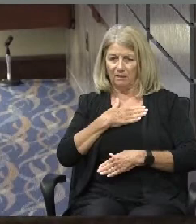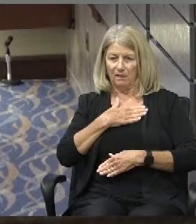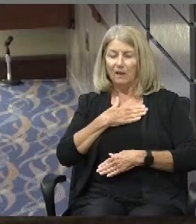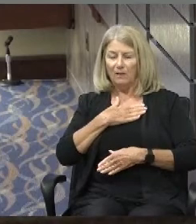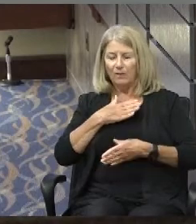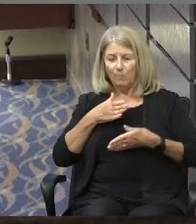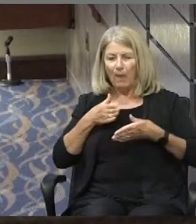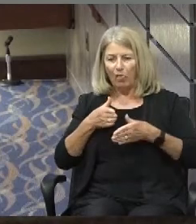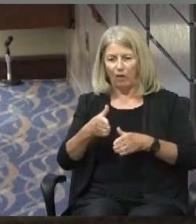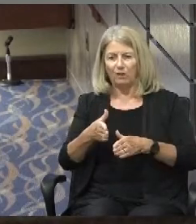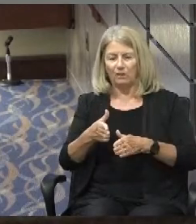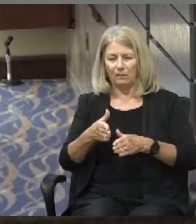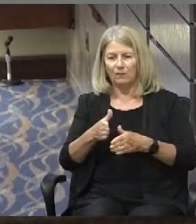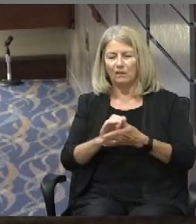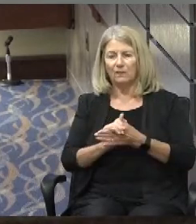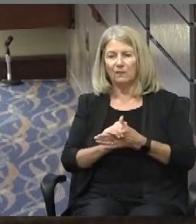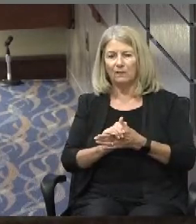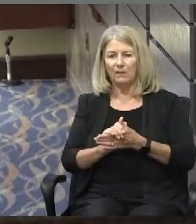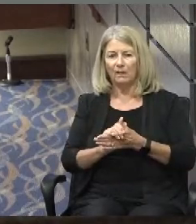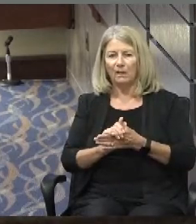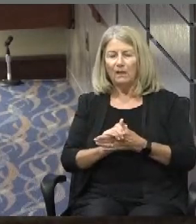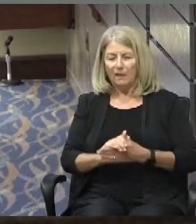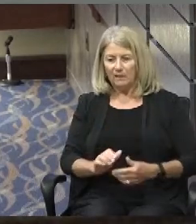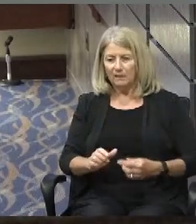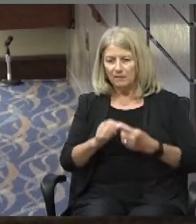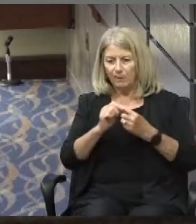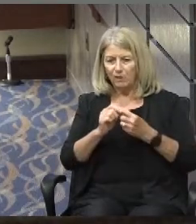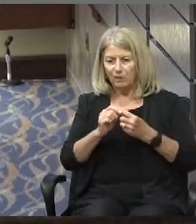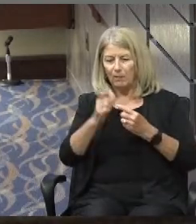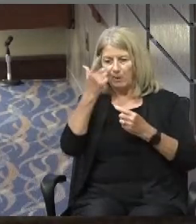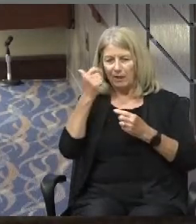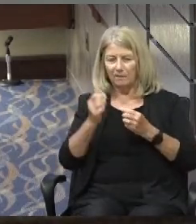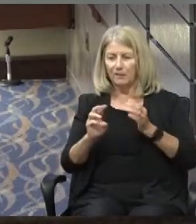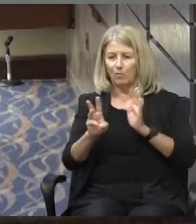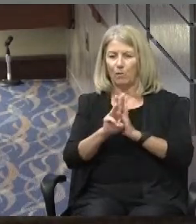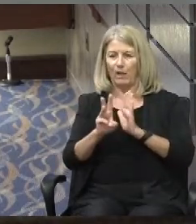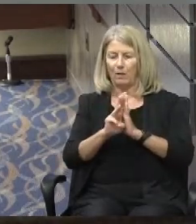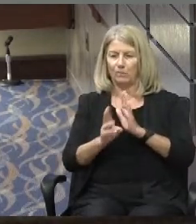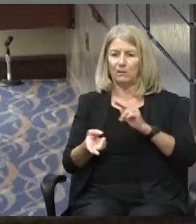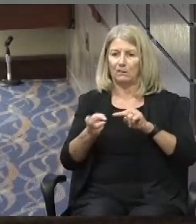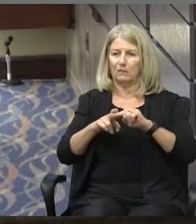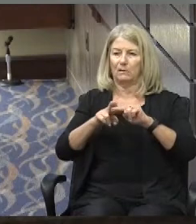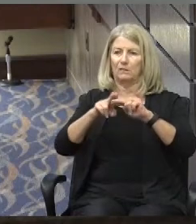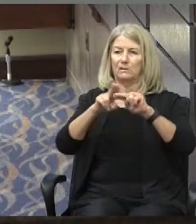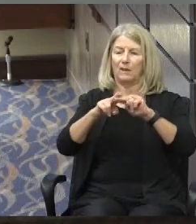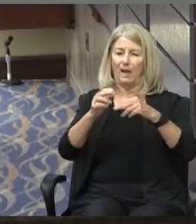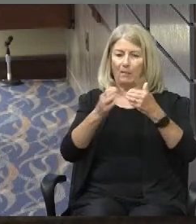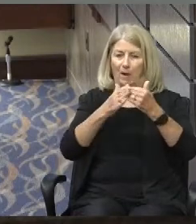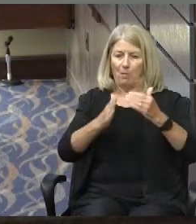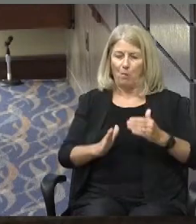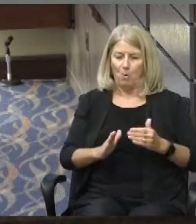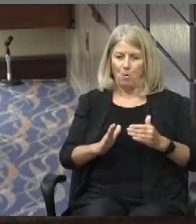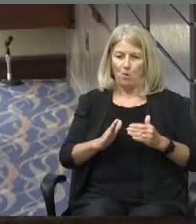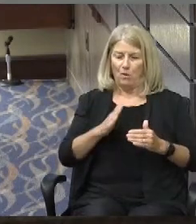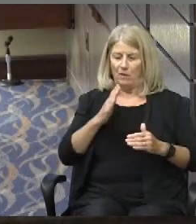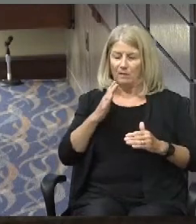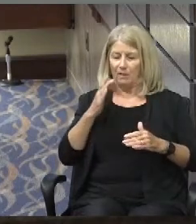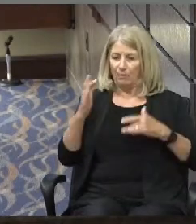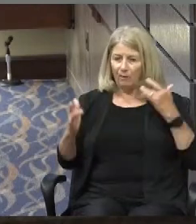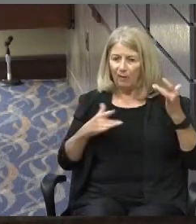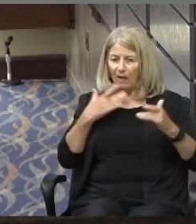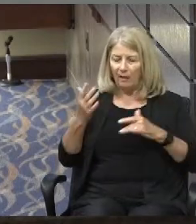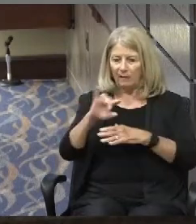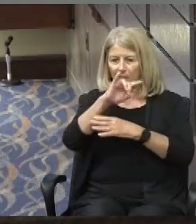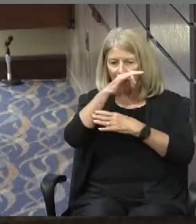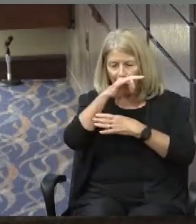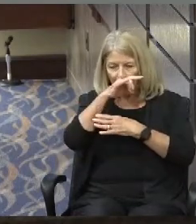and particularly as Waco's growing and these neighborhoods are becoming filled, some vibrant neighborhoods, and kids running around, we've got